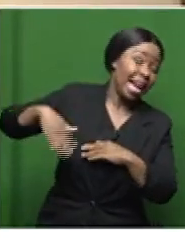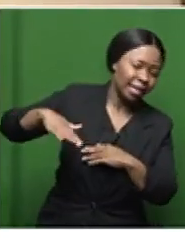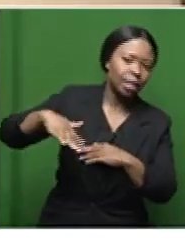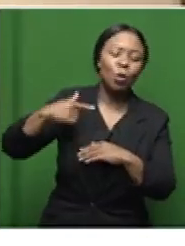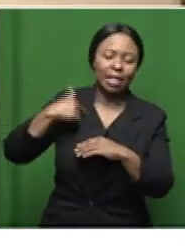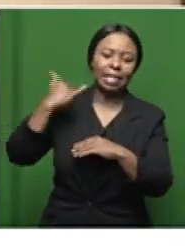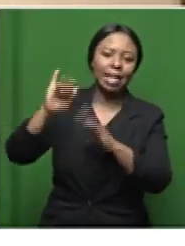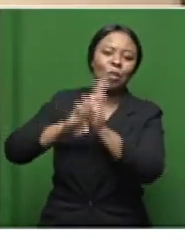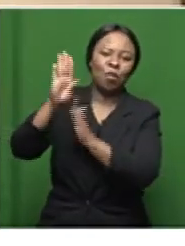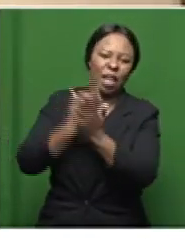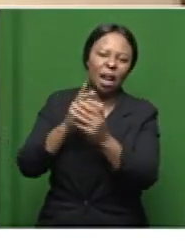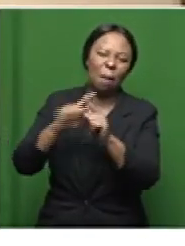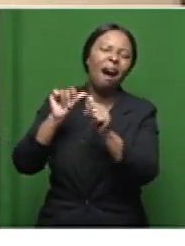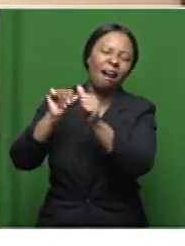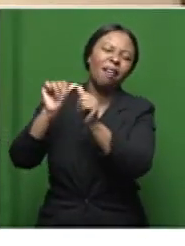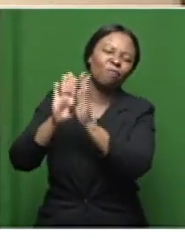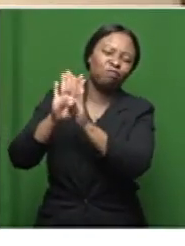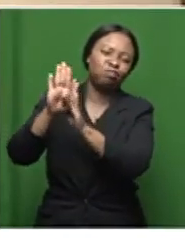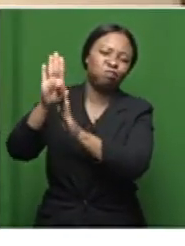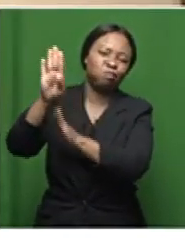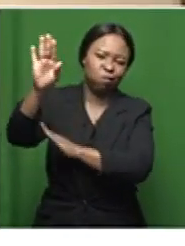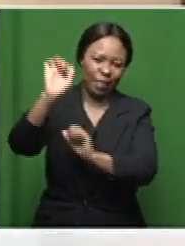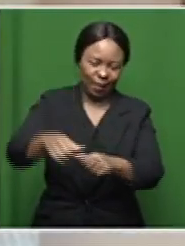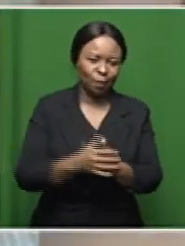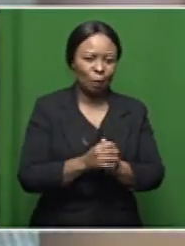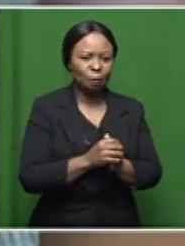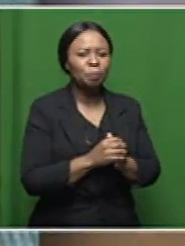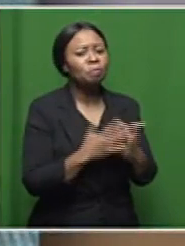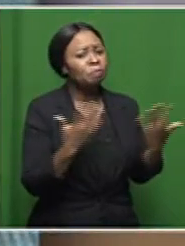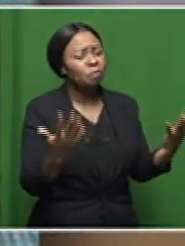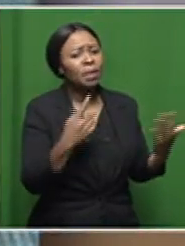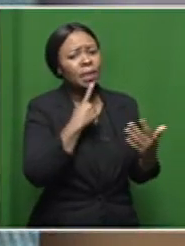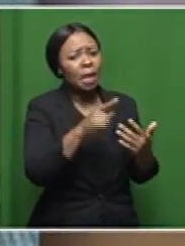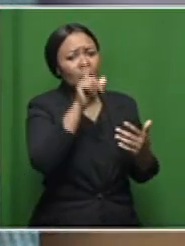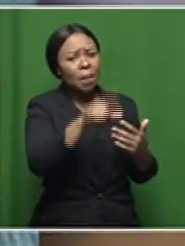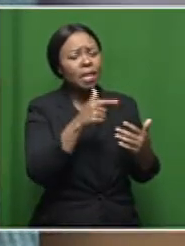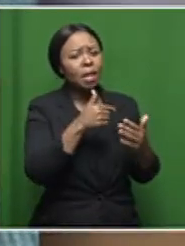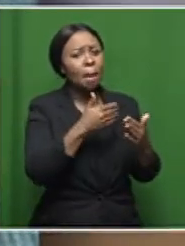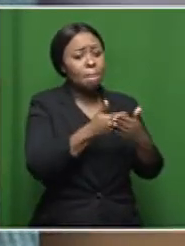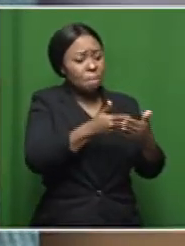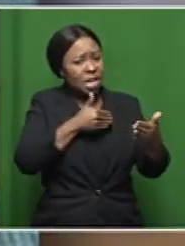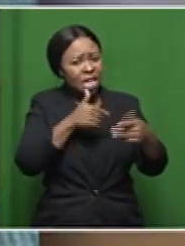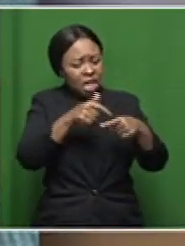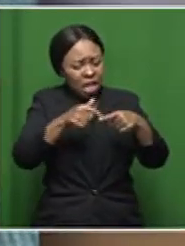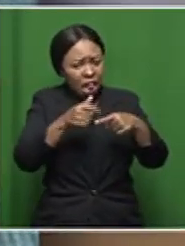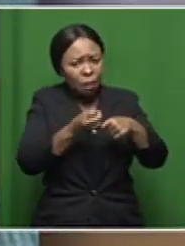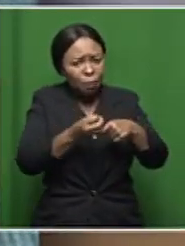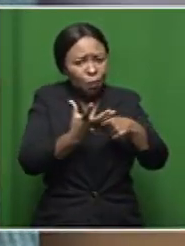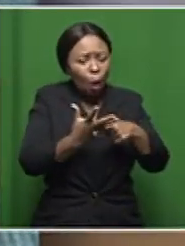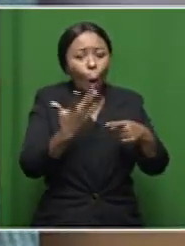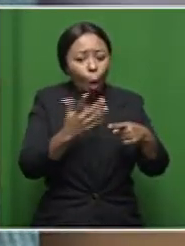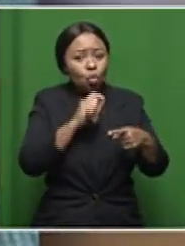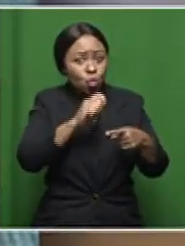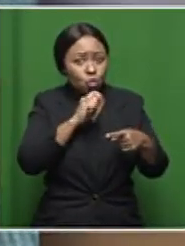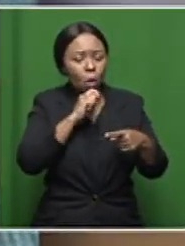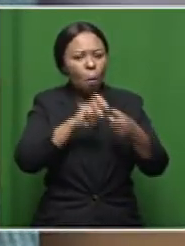improve, but we really are getting better. So let's talk about someone that finds out that they've got this pre-cancer lesion or has got an actual problem